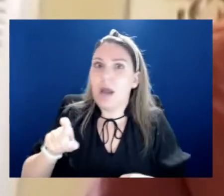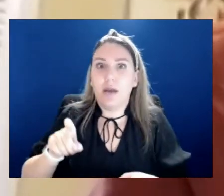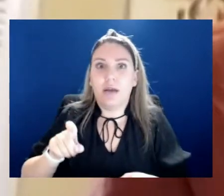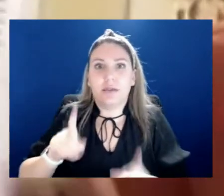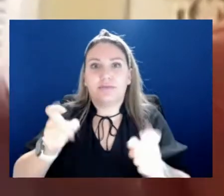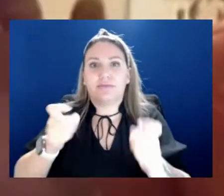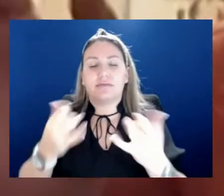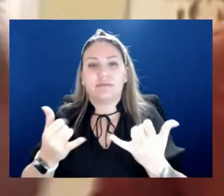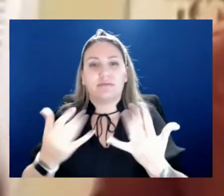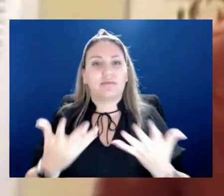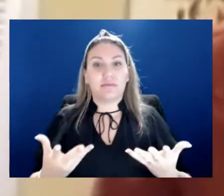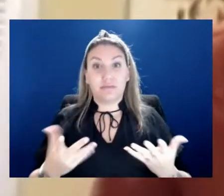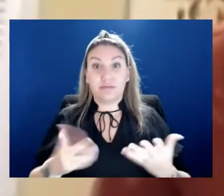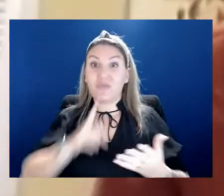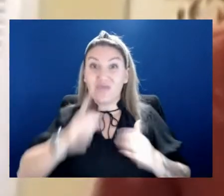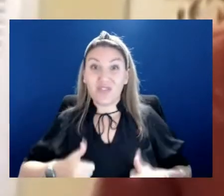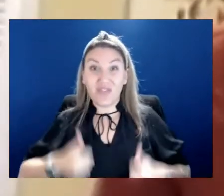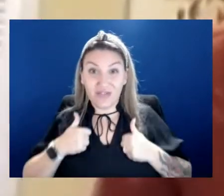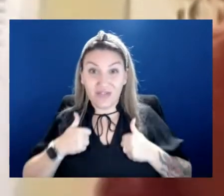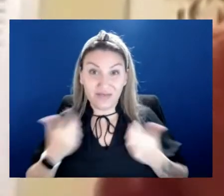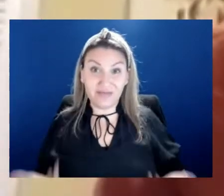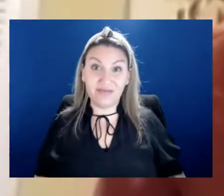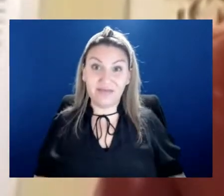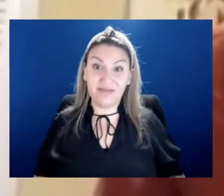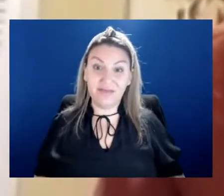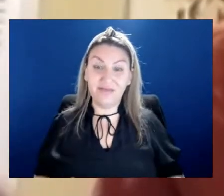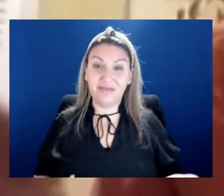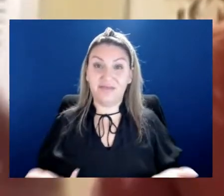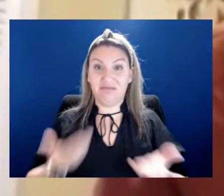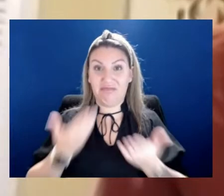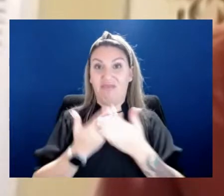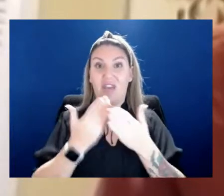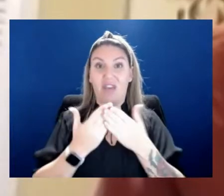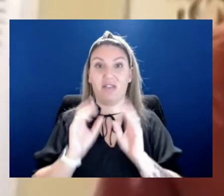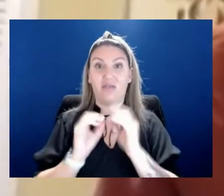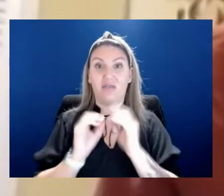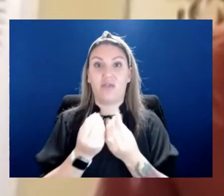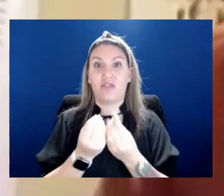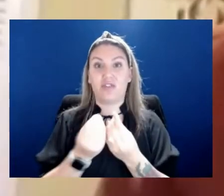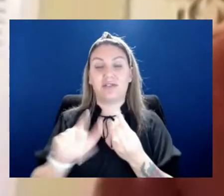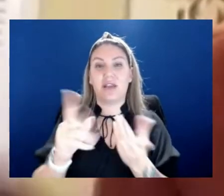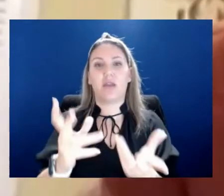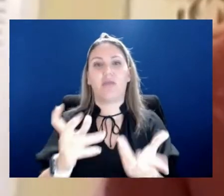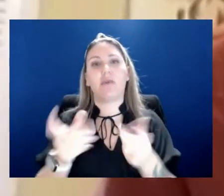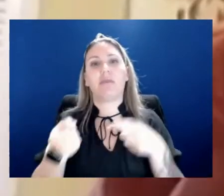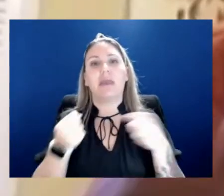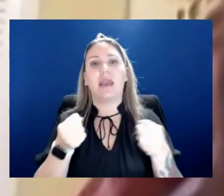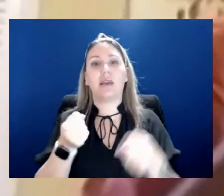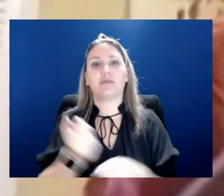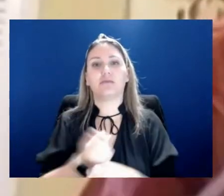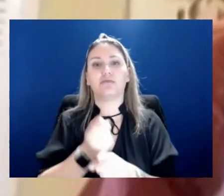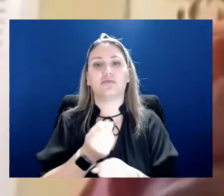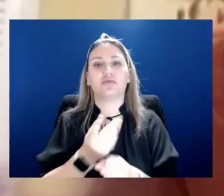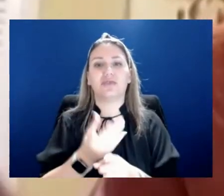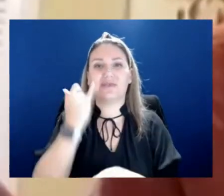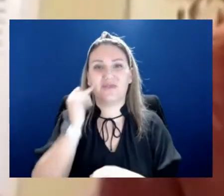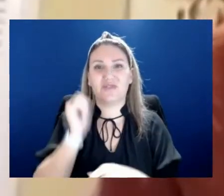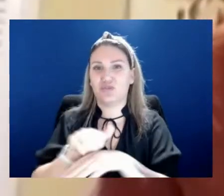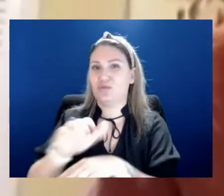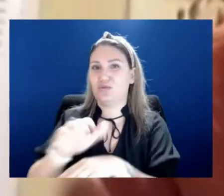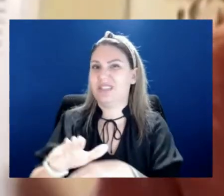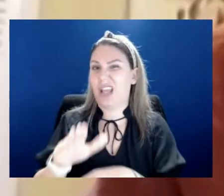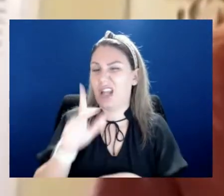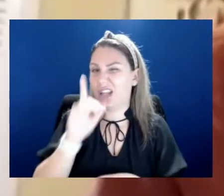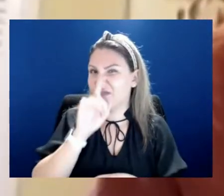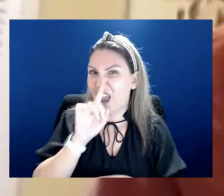And in reality, the valid organizations, they want this to be handled correctly, because if you send your money off and it's scammed and it doesn't make